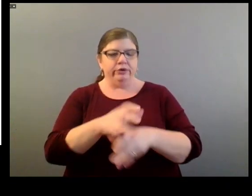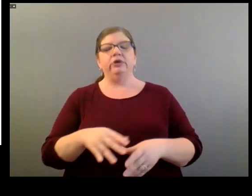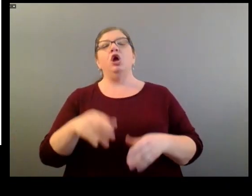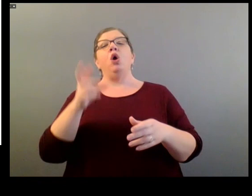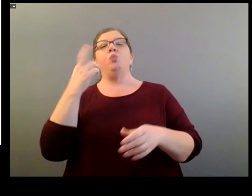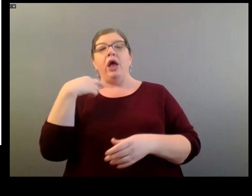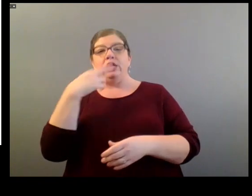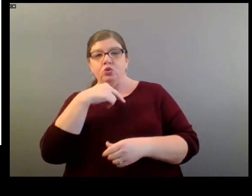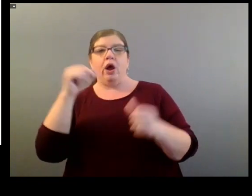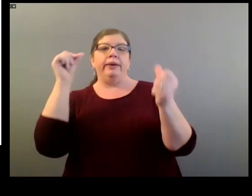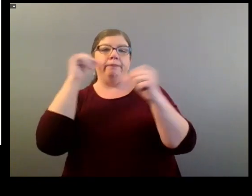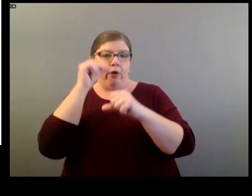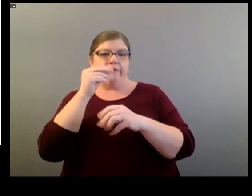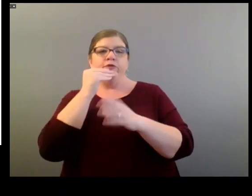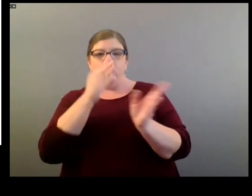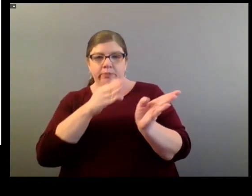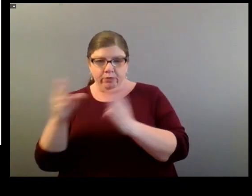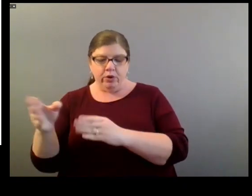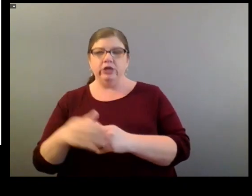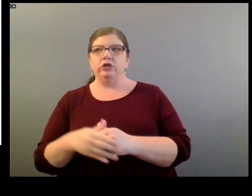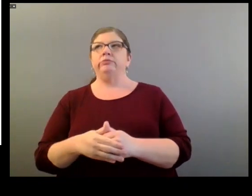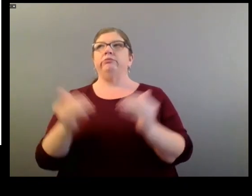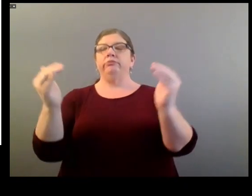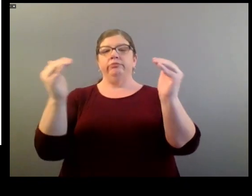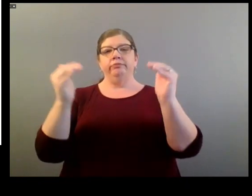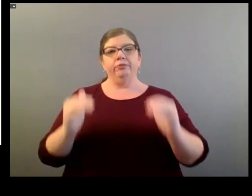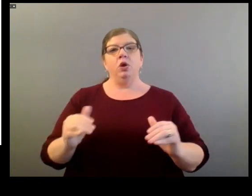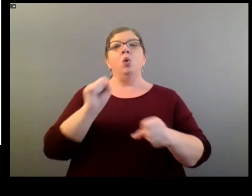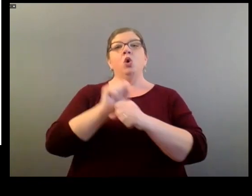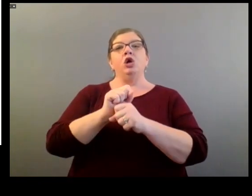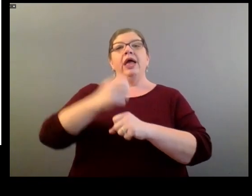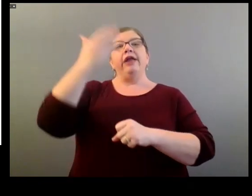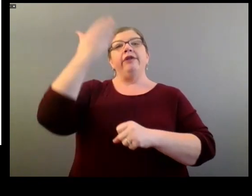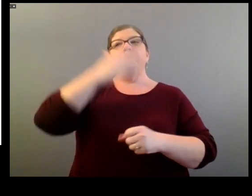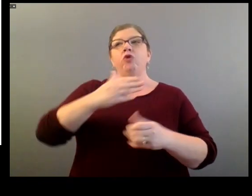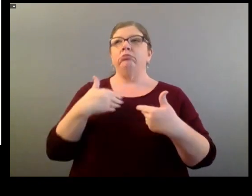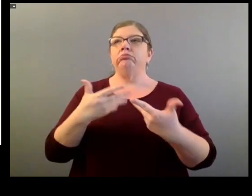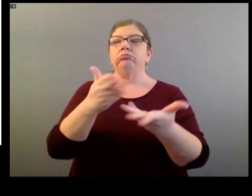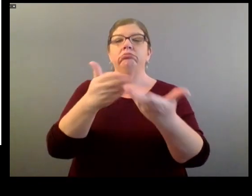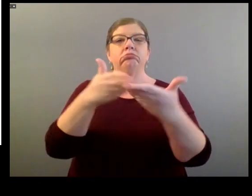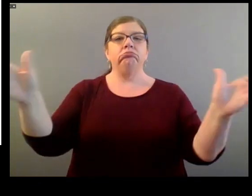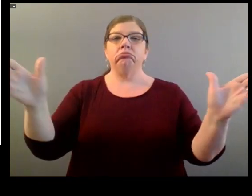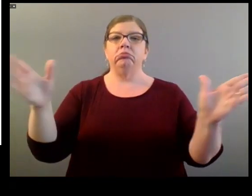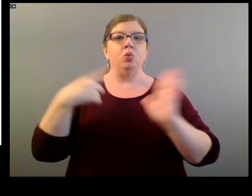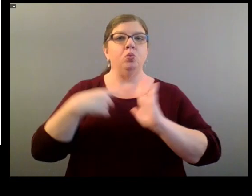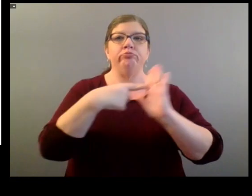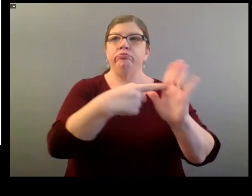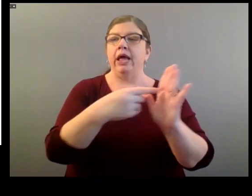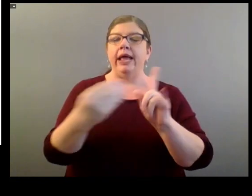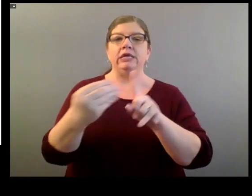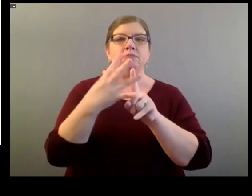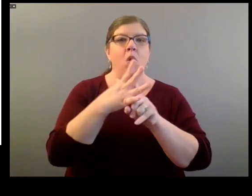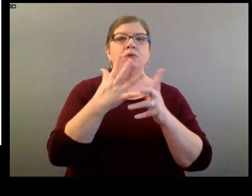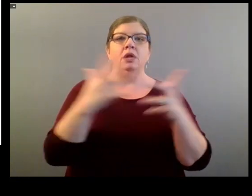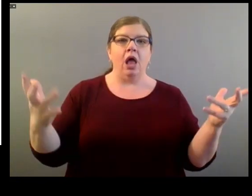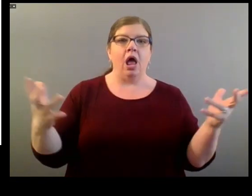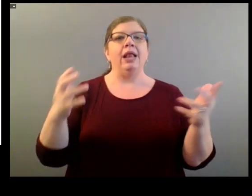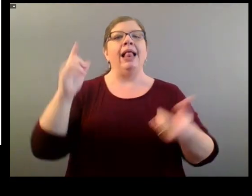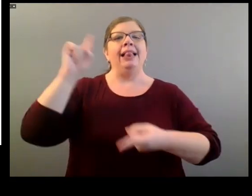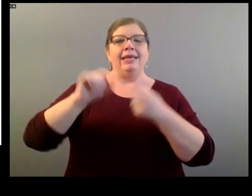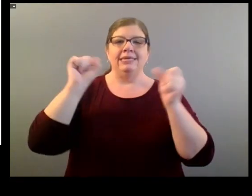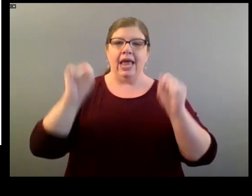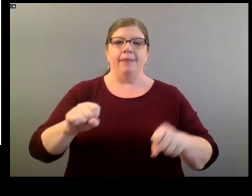preparation. Workers in frontline occupations and highly exposed industries are likely less able to